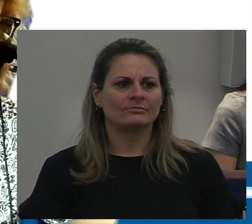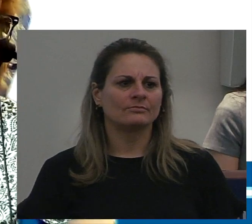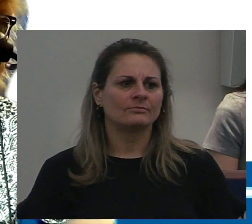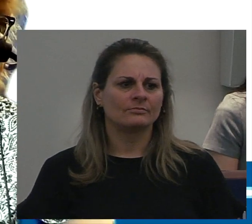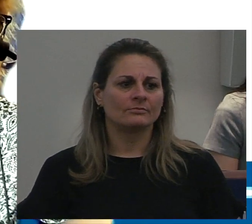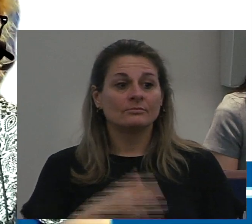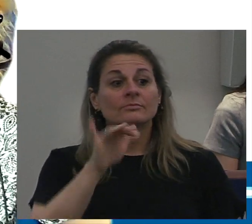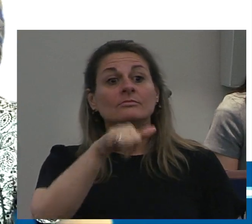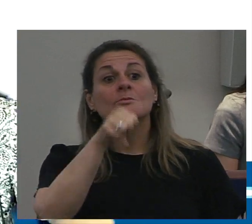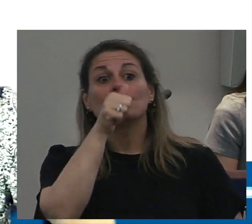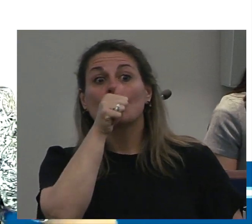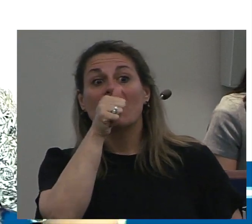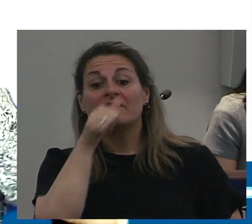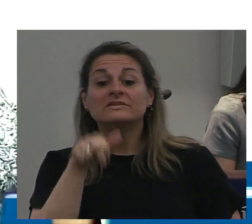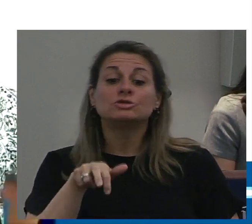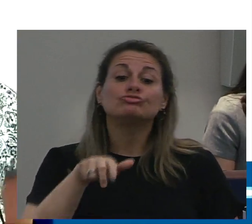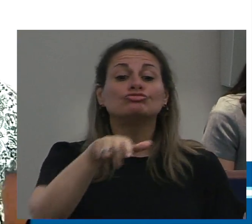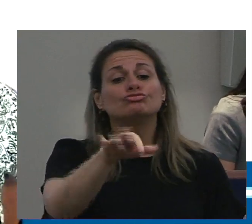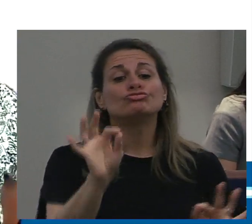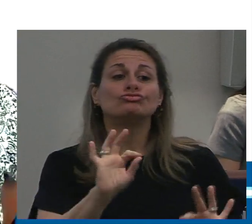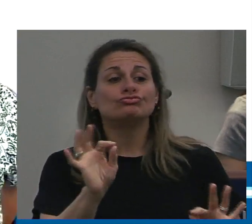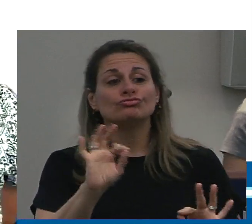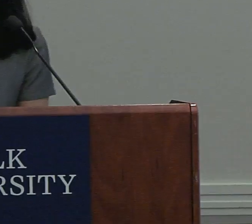to fix something like this.